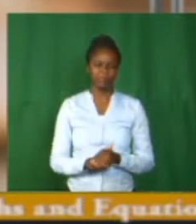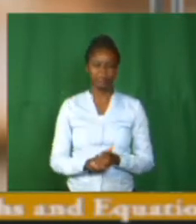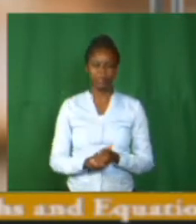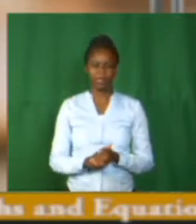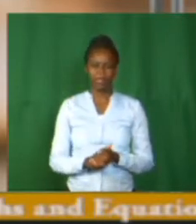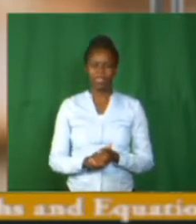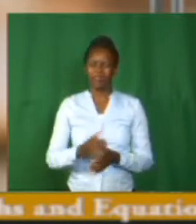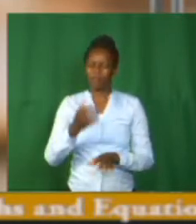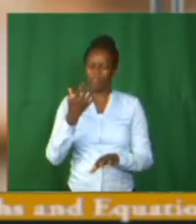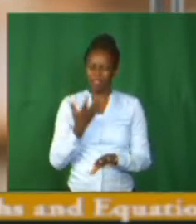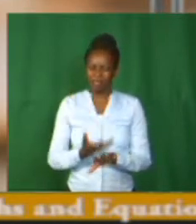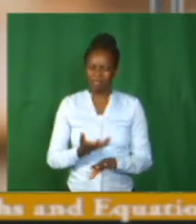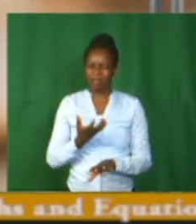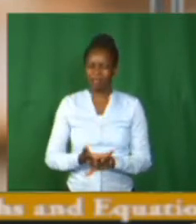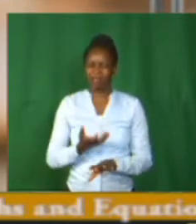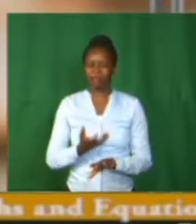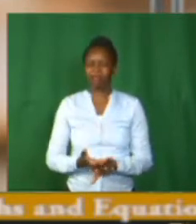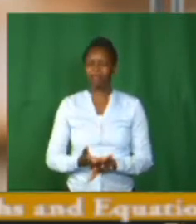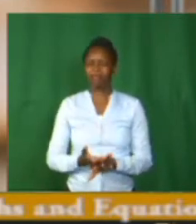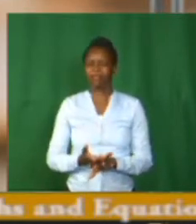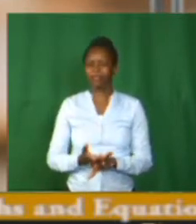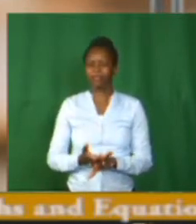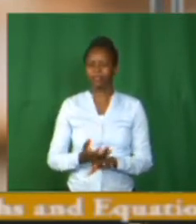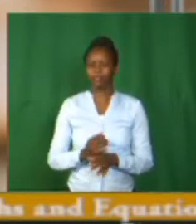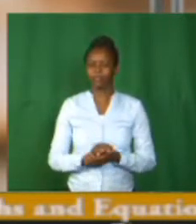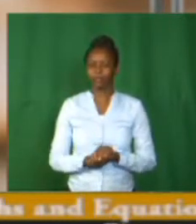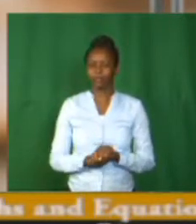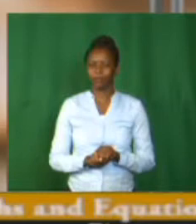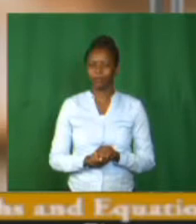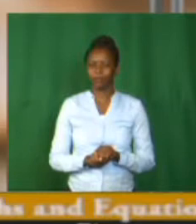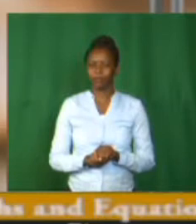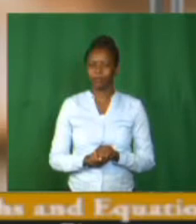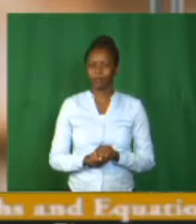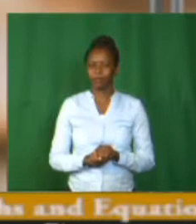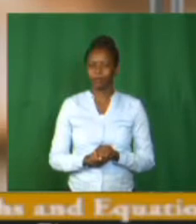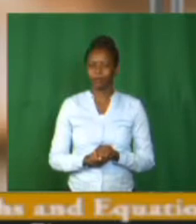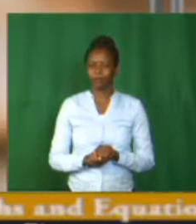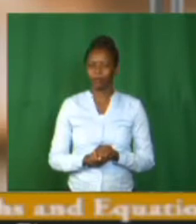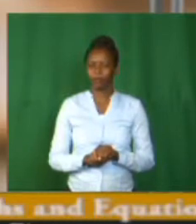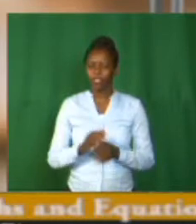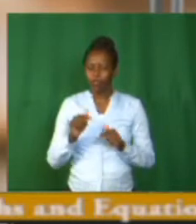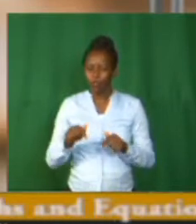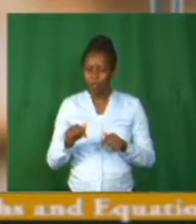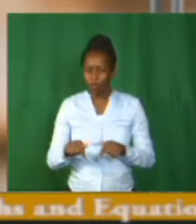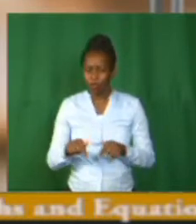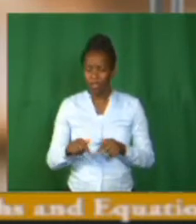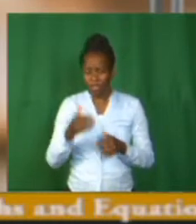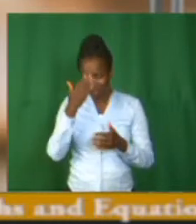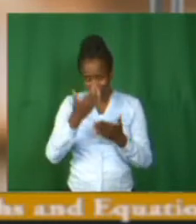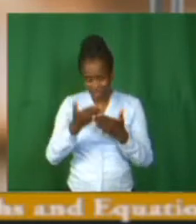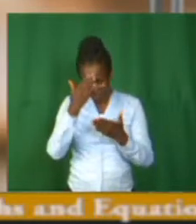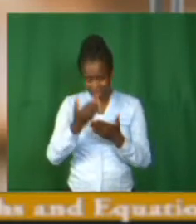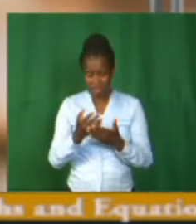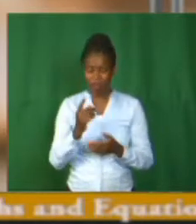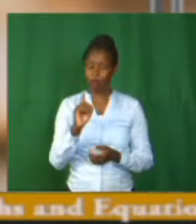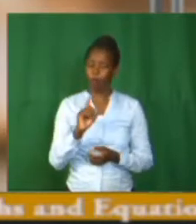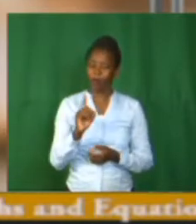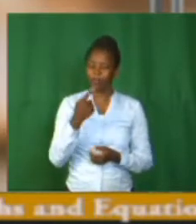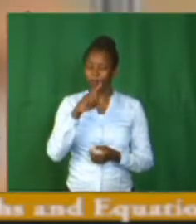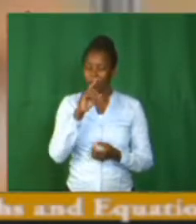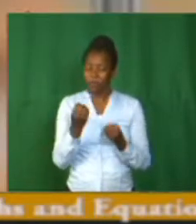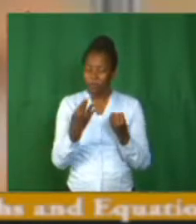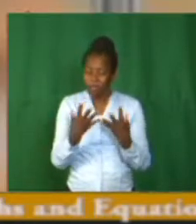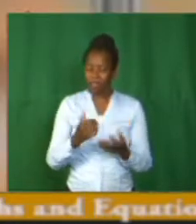please encourage some of them by telling them what to expect from this lesson? No, it should be their favorite